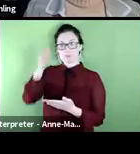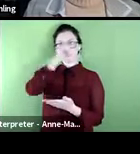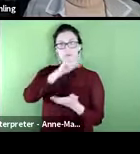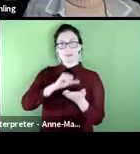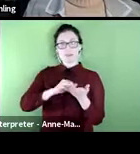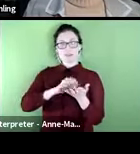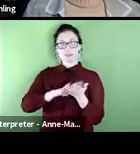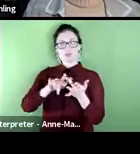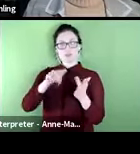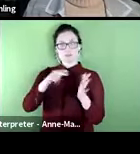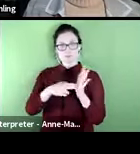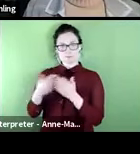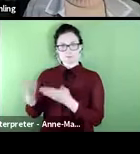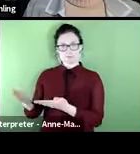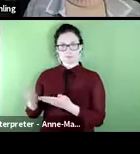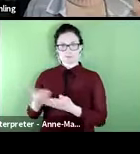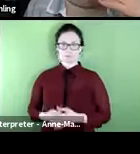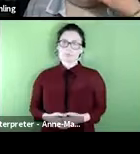However,